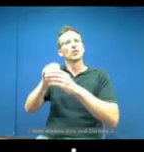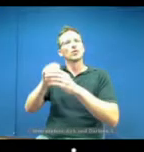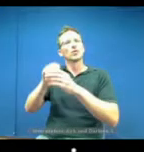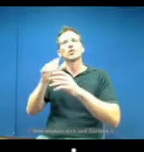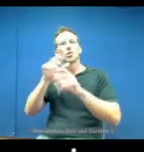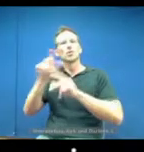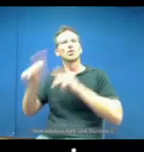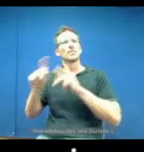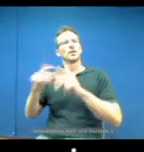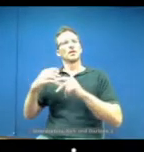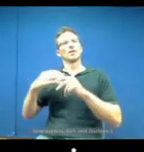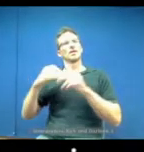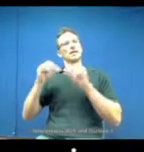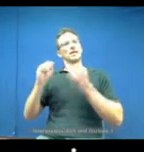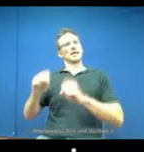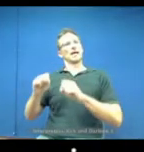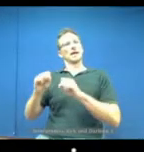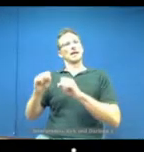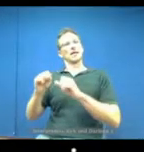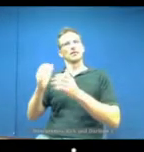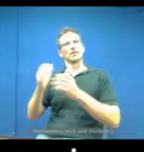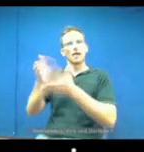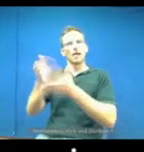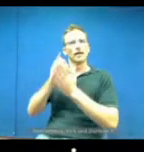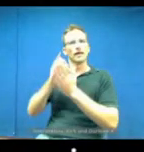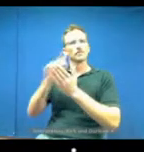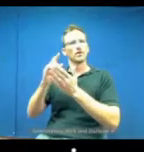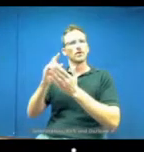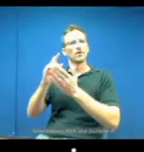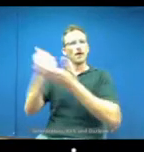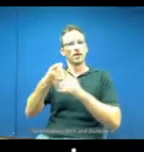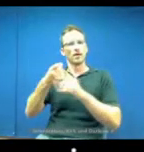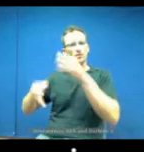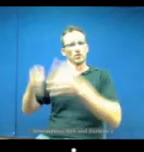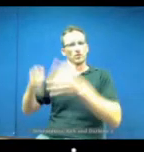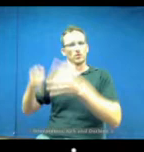if you don't fall into that category, that's what a peace order